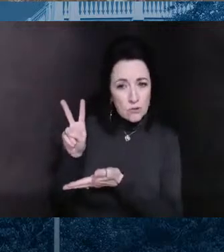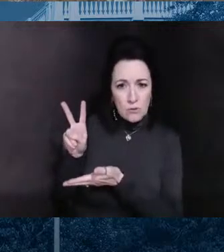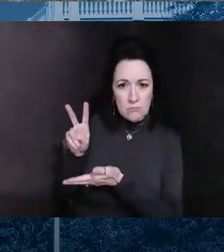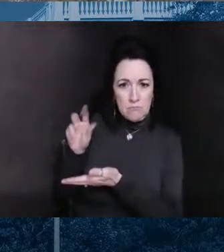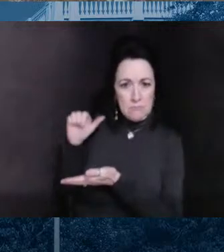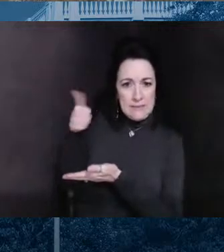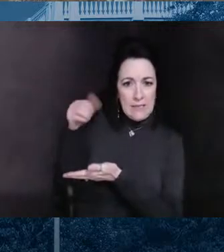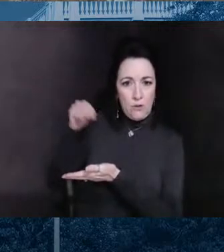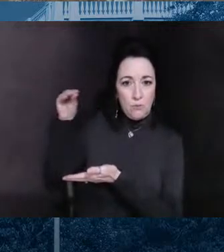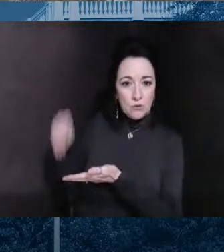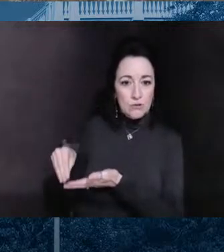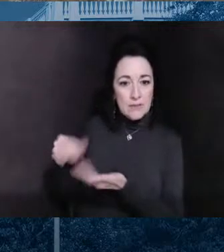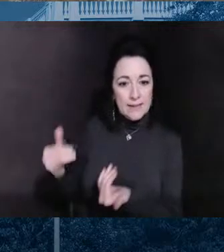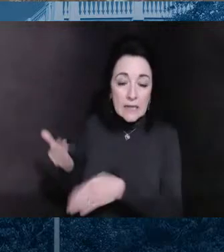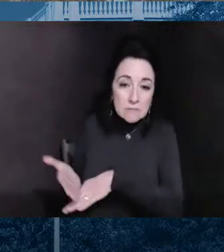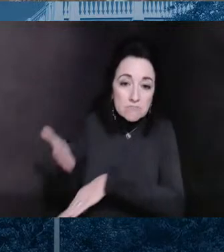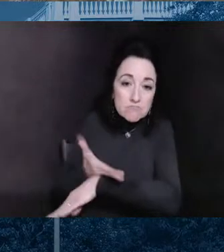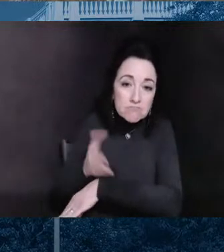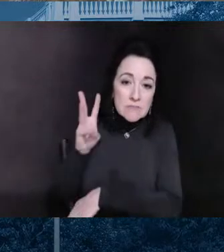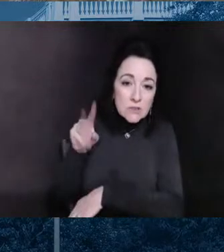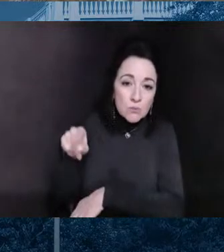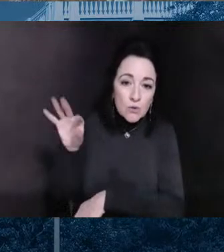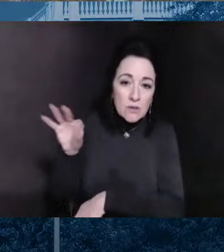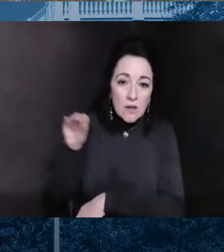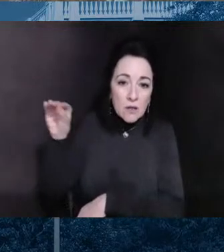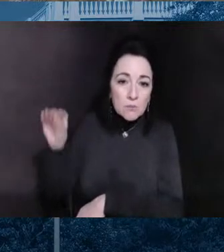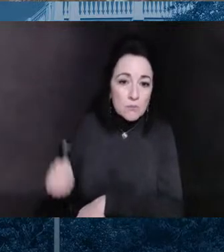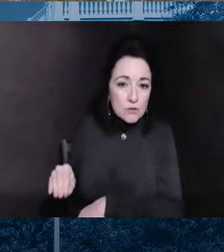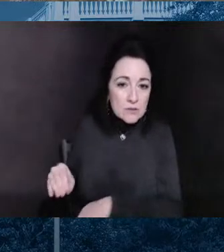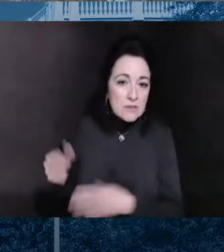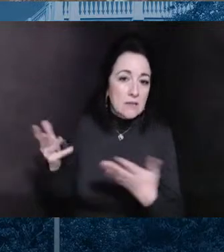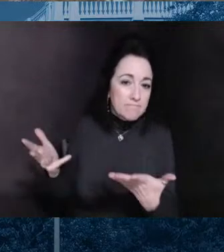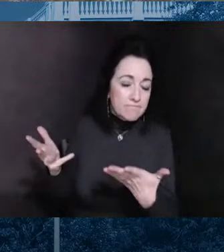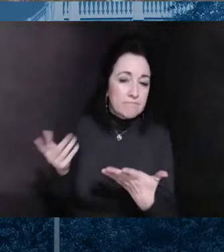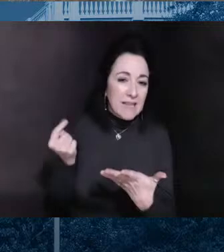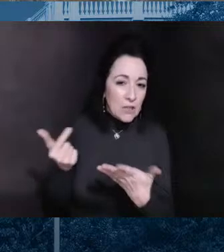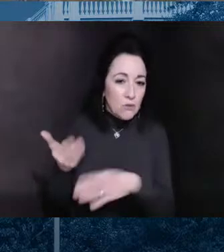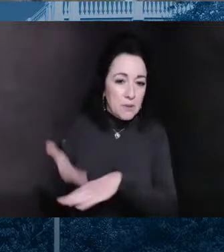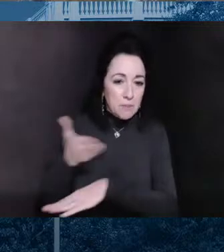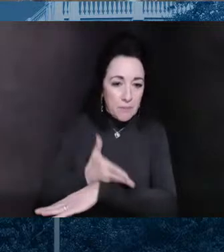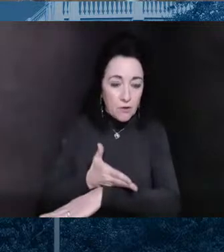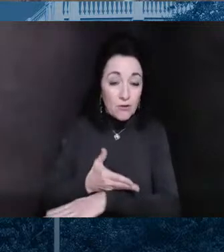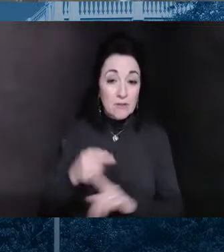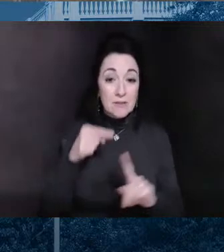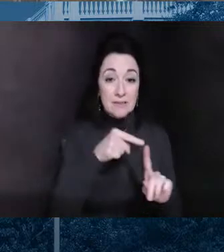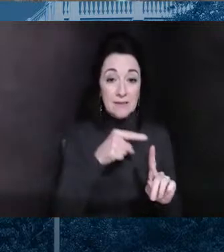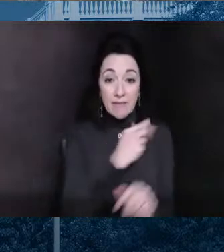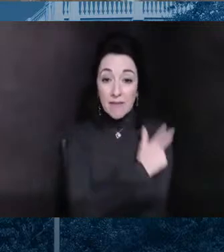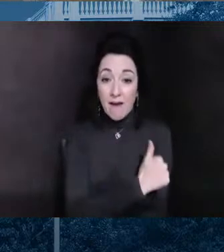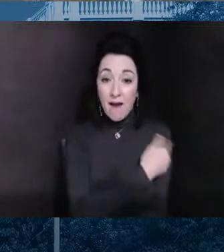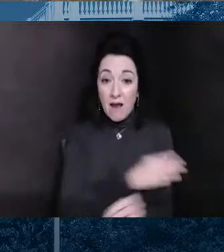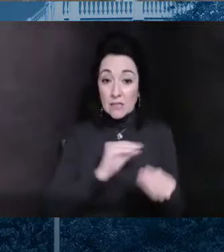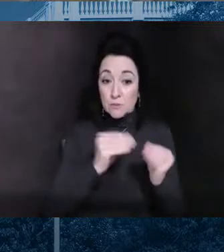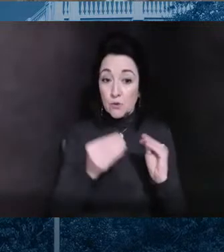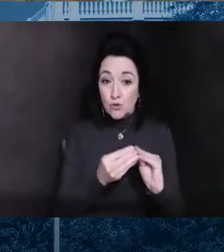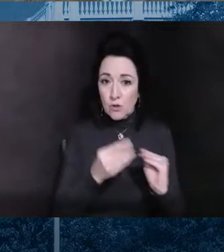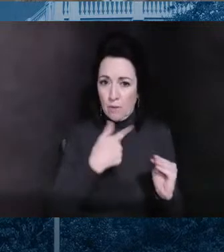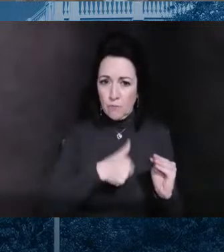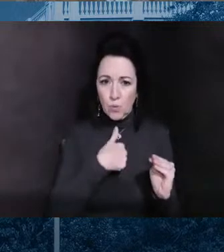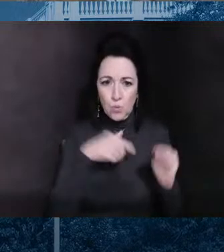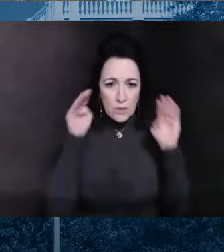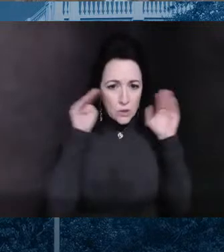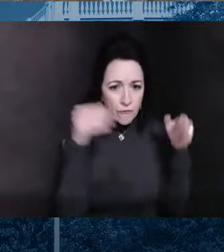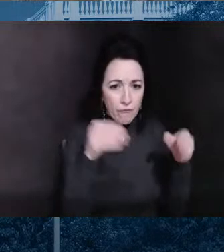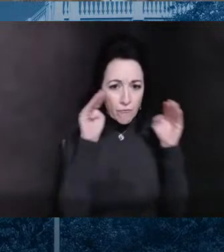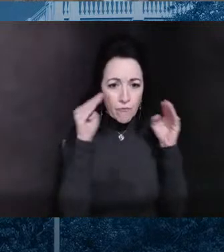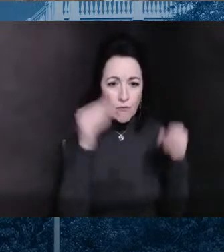and healthier. And hospitalizations, of course, that really important measure that we really follow. That number now at